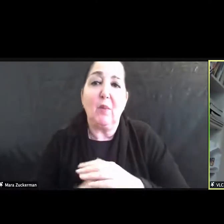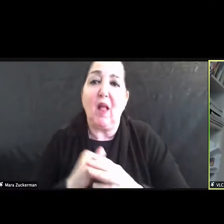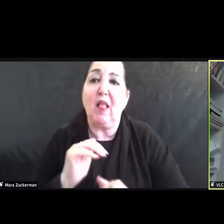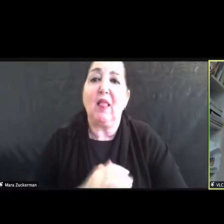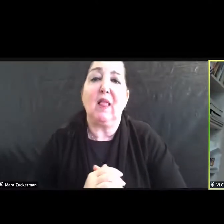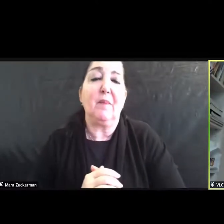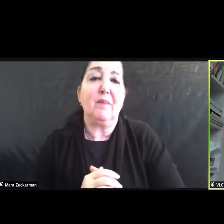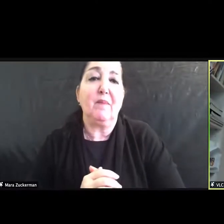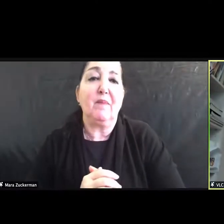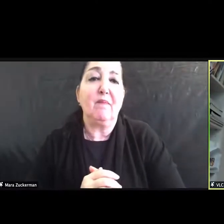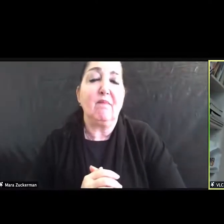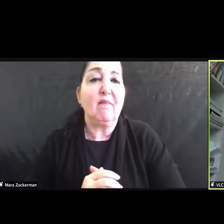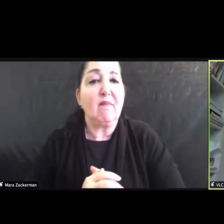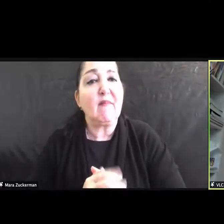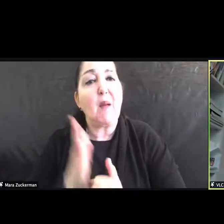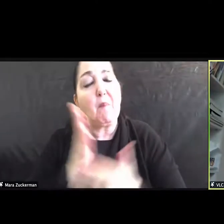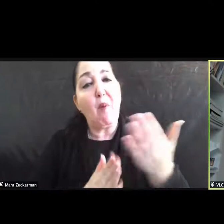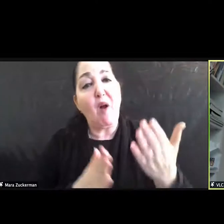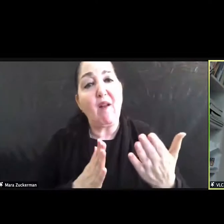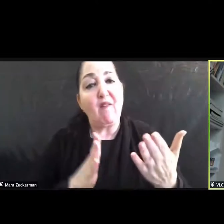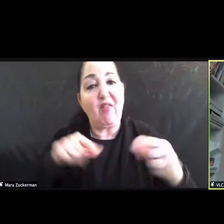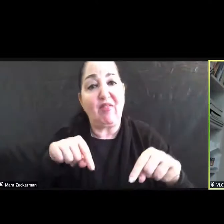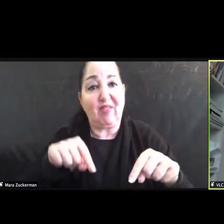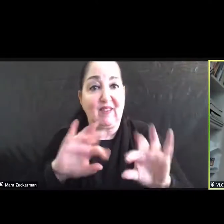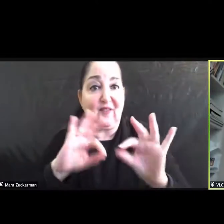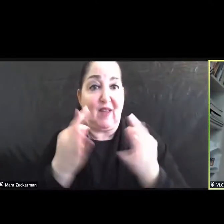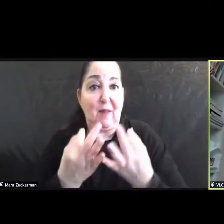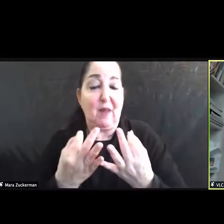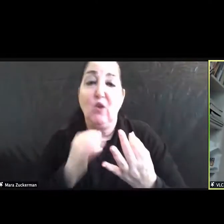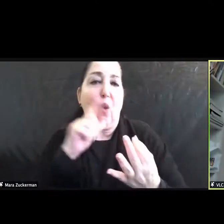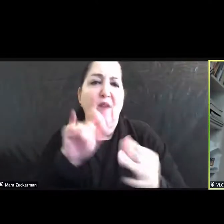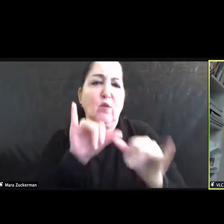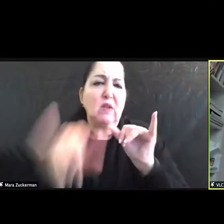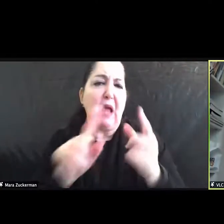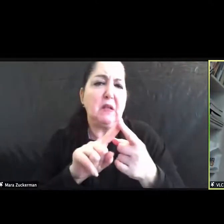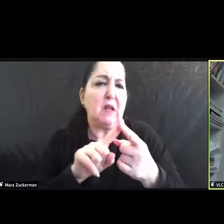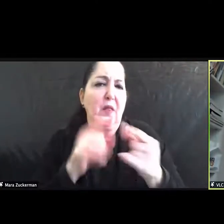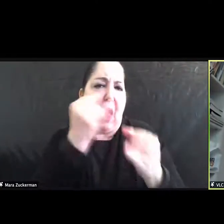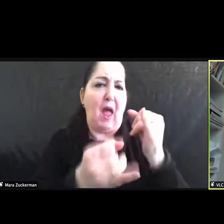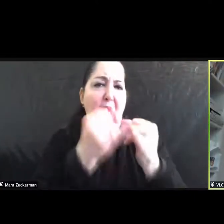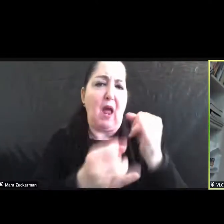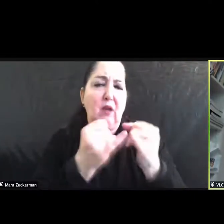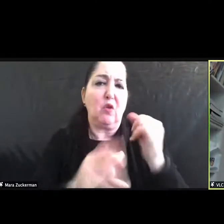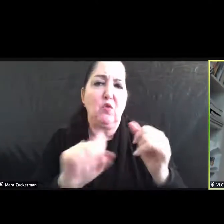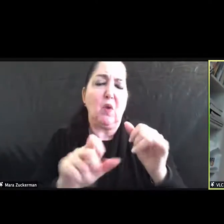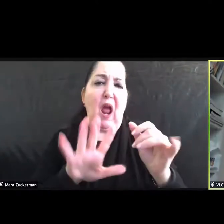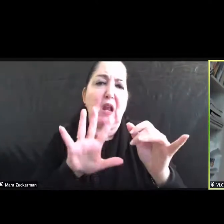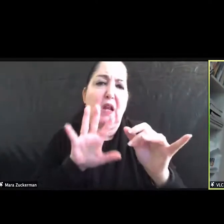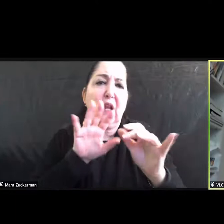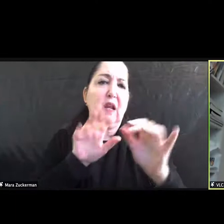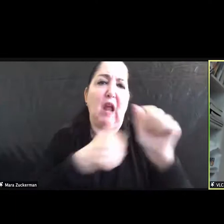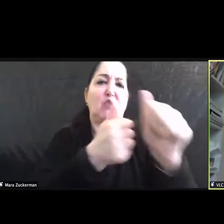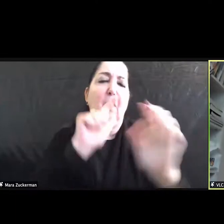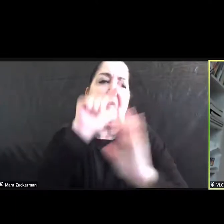part of this family to a degree that you don't have to stay until the very end and you can catch up with us on video. With that,